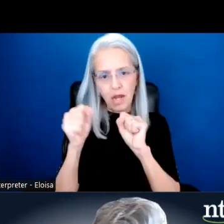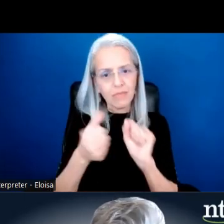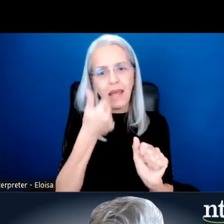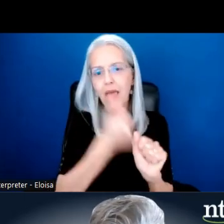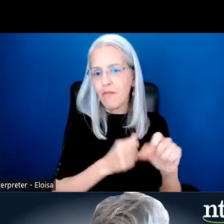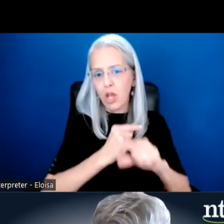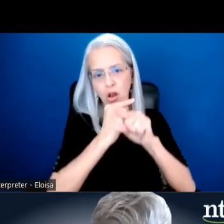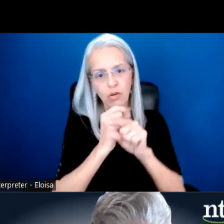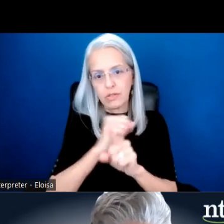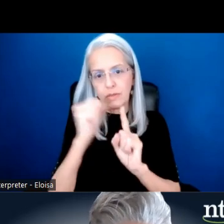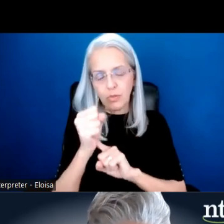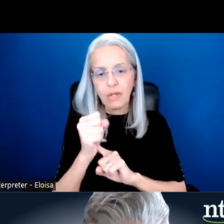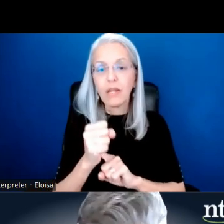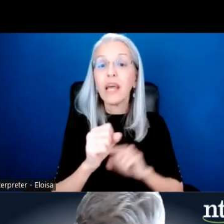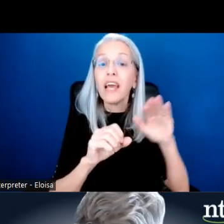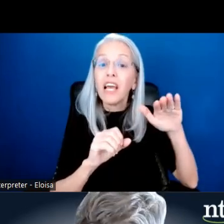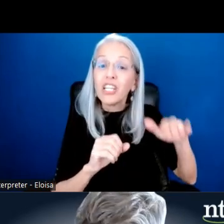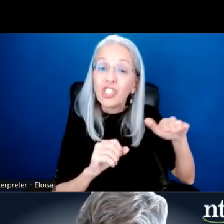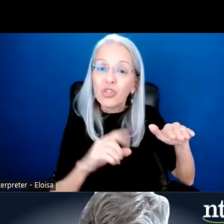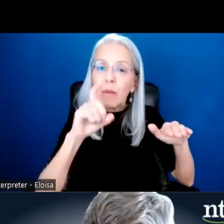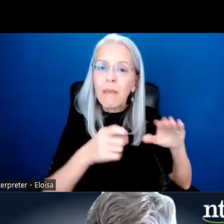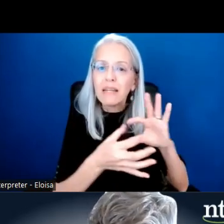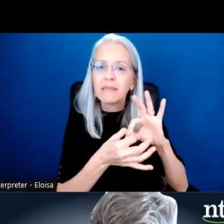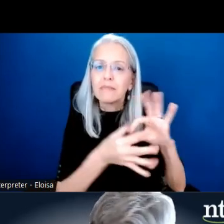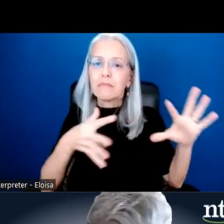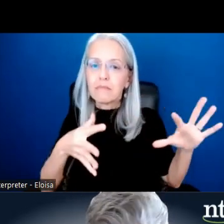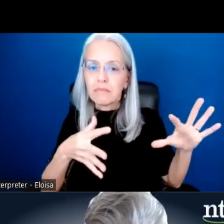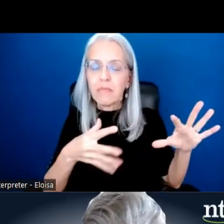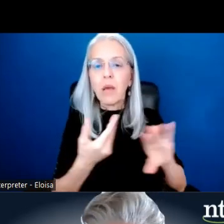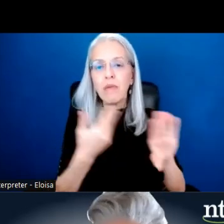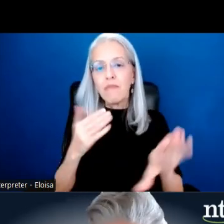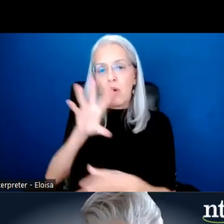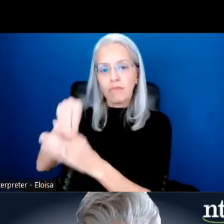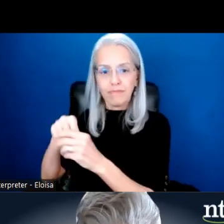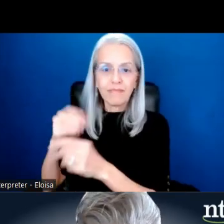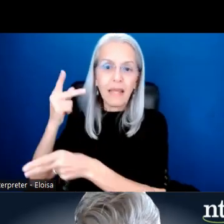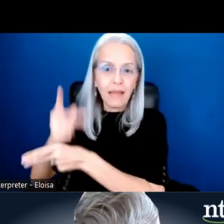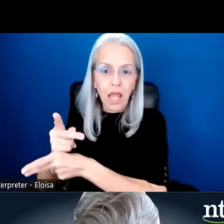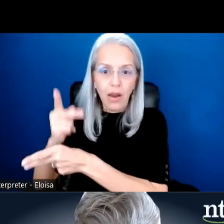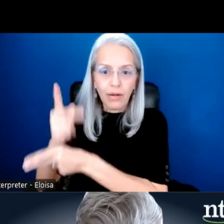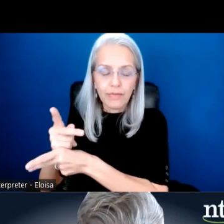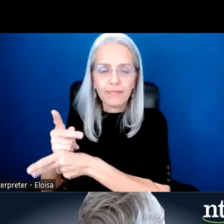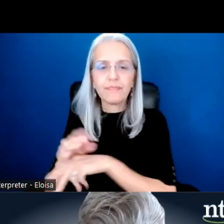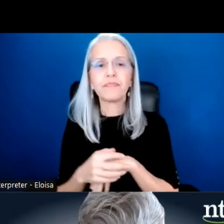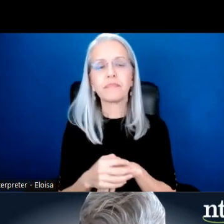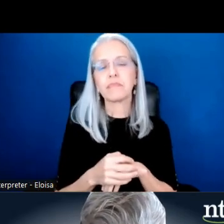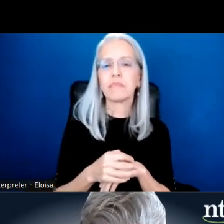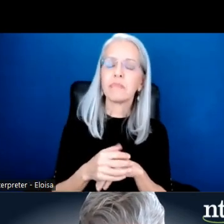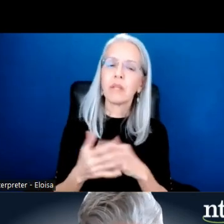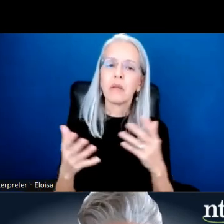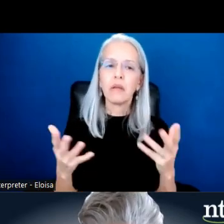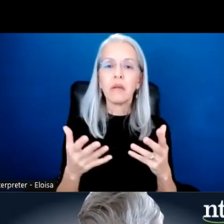right? Children have to lose something in order to come into care. Even if it's there's been some